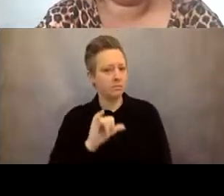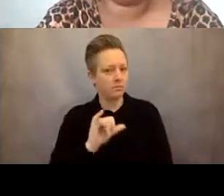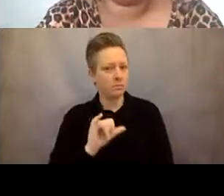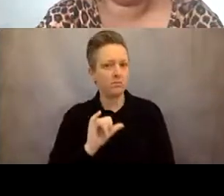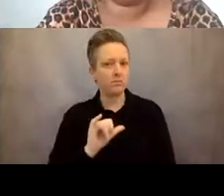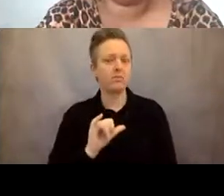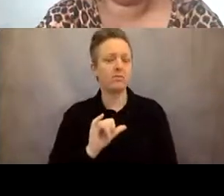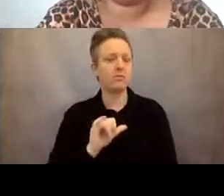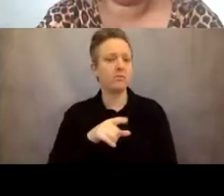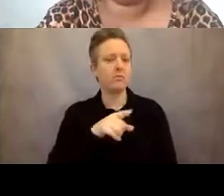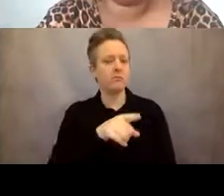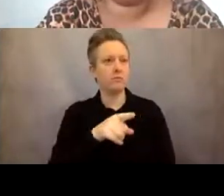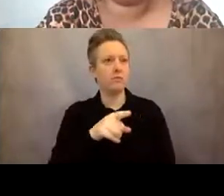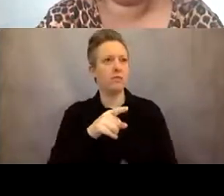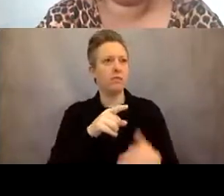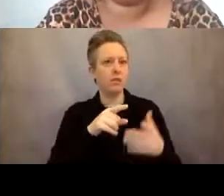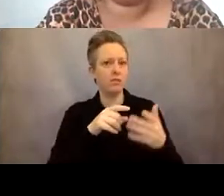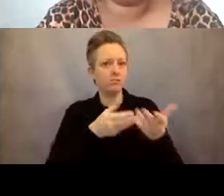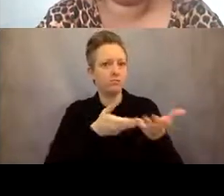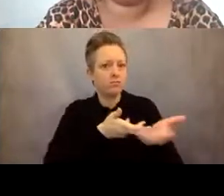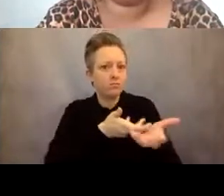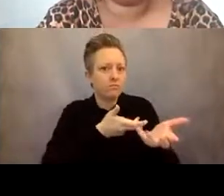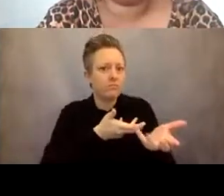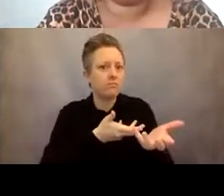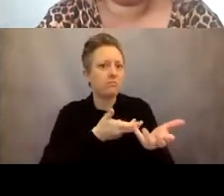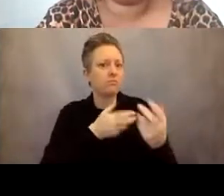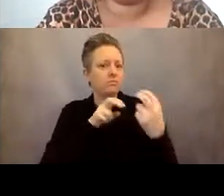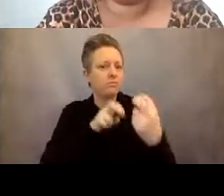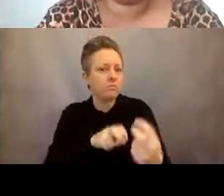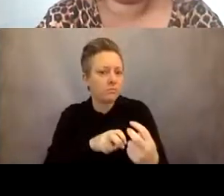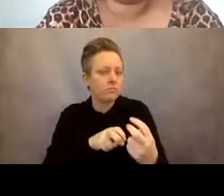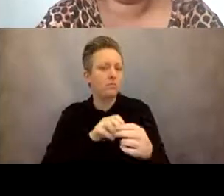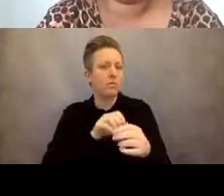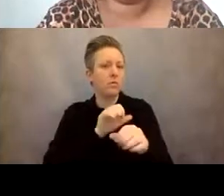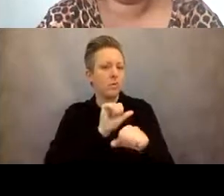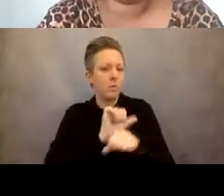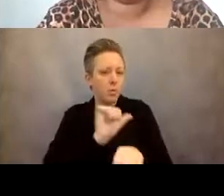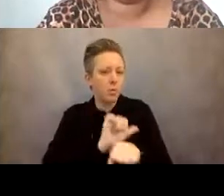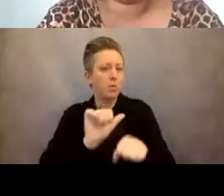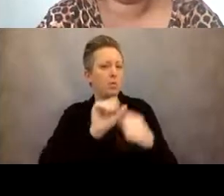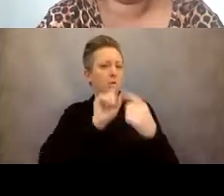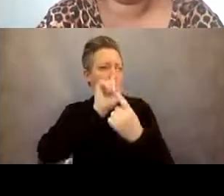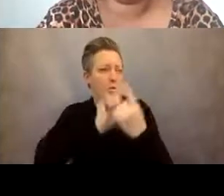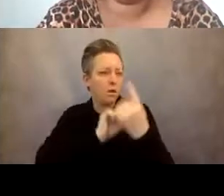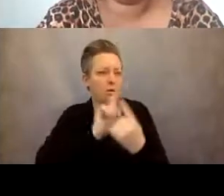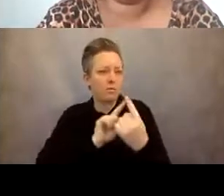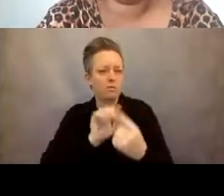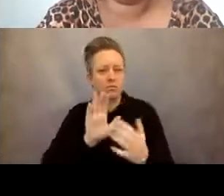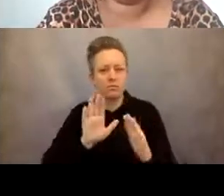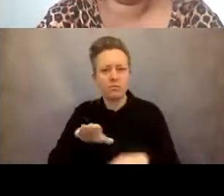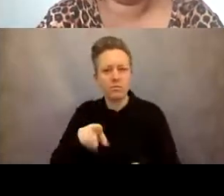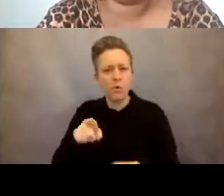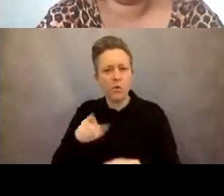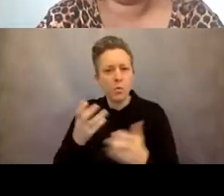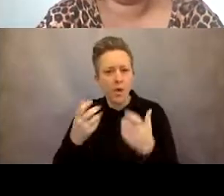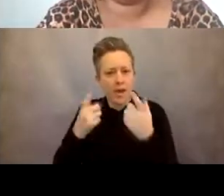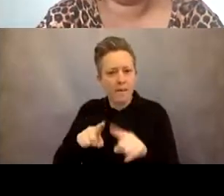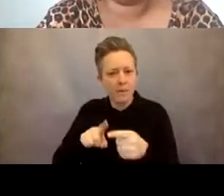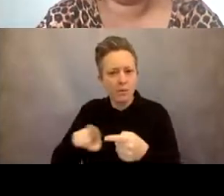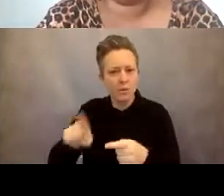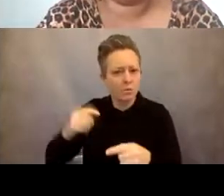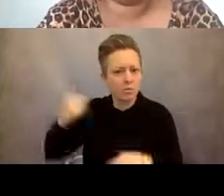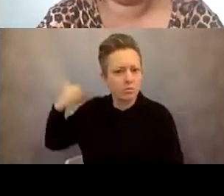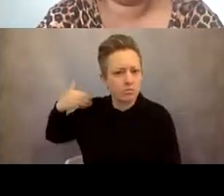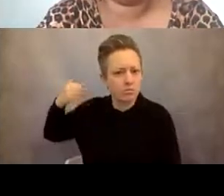They dug deep and they worked with me one-on-one to help me to deal with what happened to me, not what was wrong with me, but